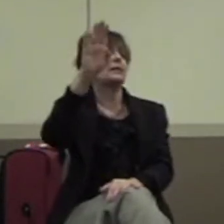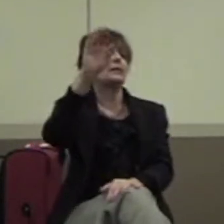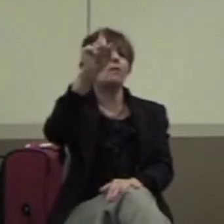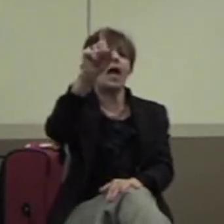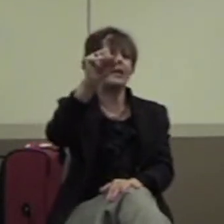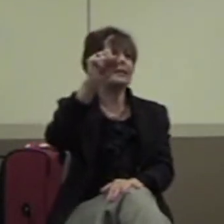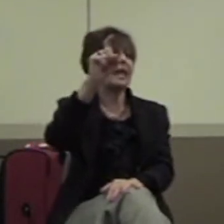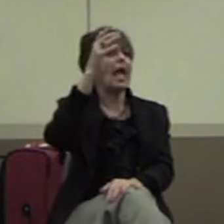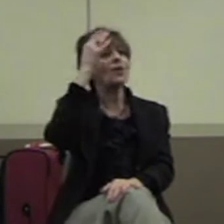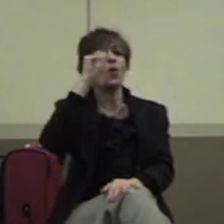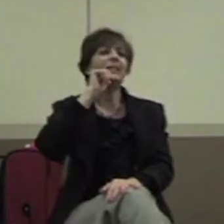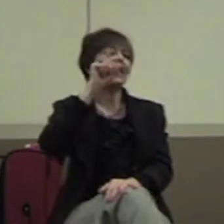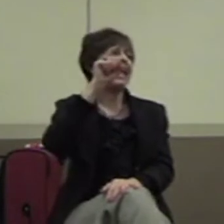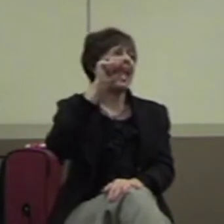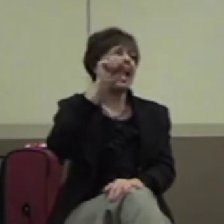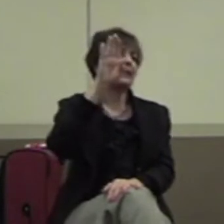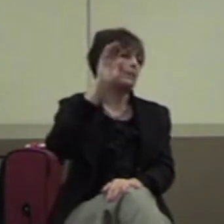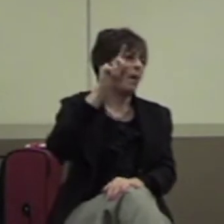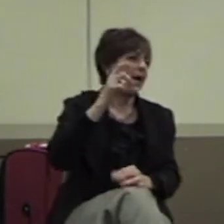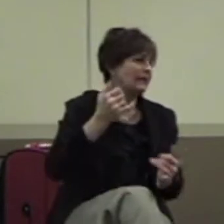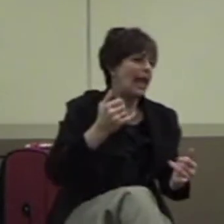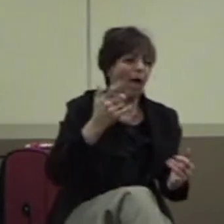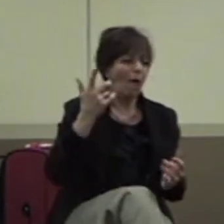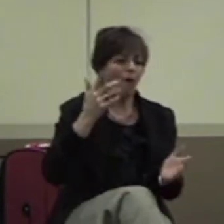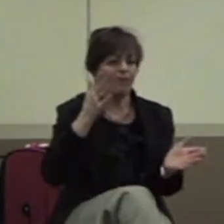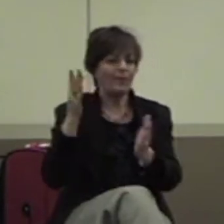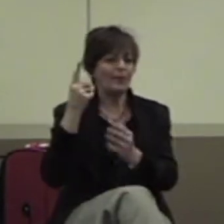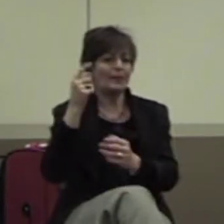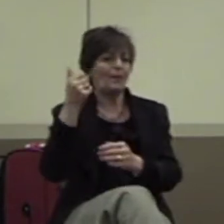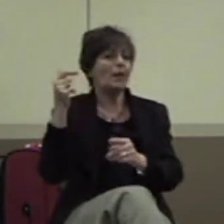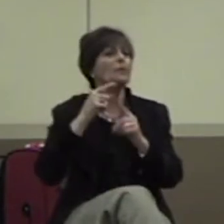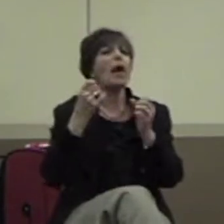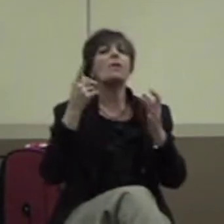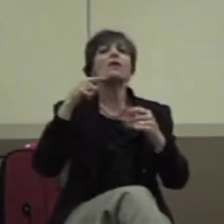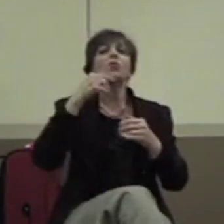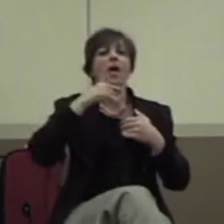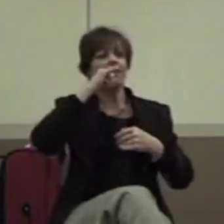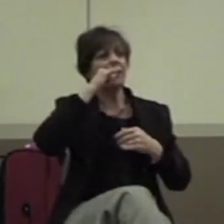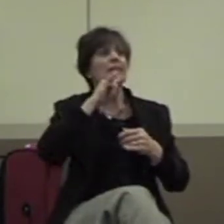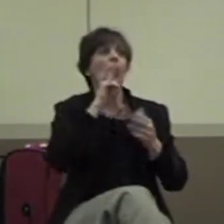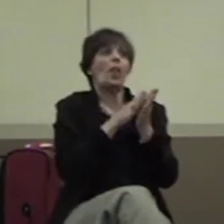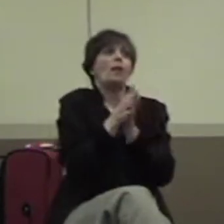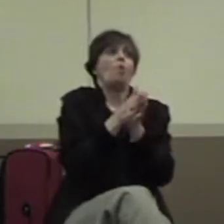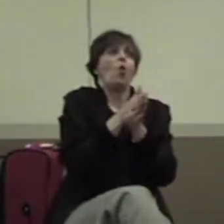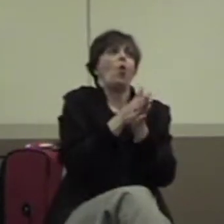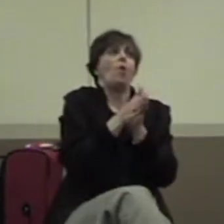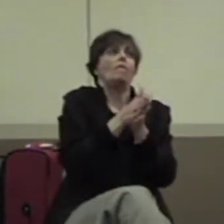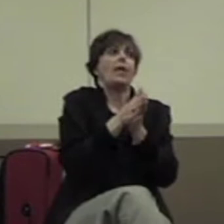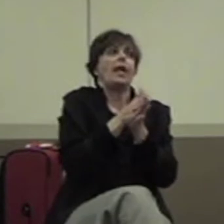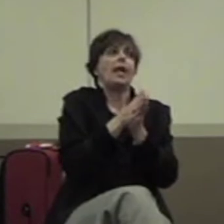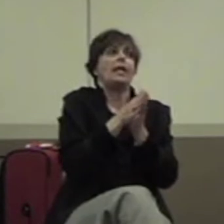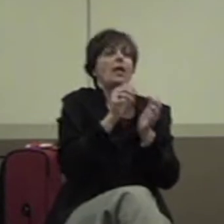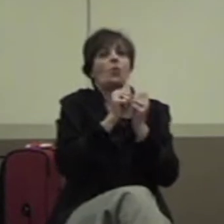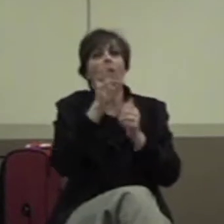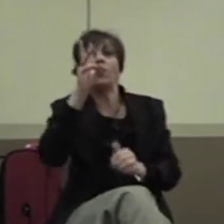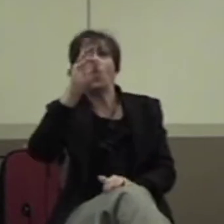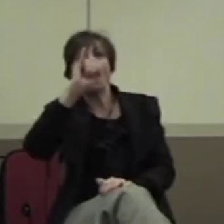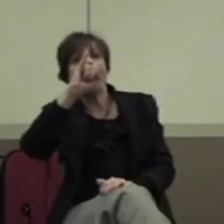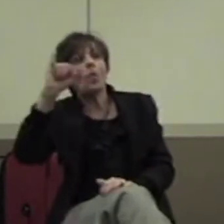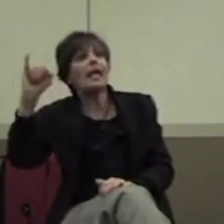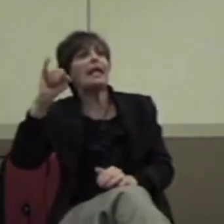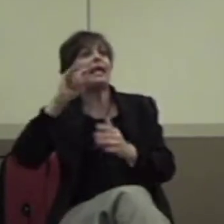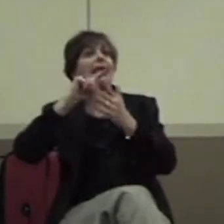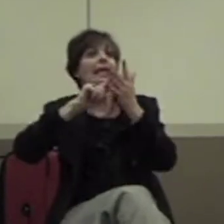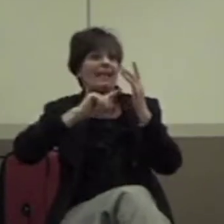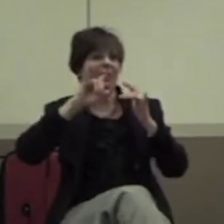Xbox. I know that it's not Xbox anymore, there's something else, but how many of you have kids that are very motivated by Wii's